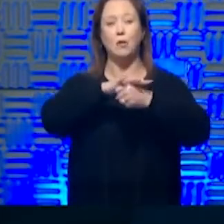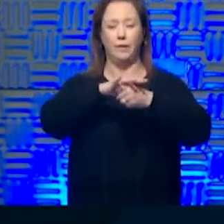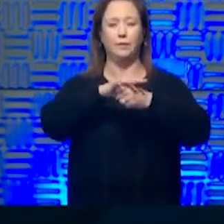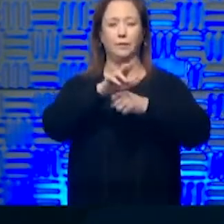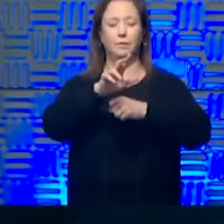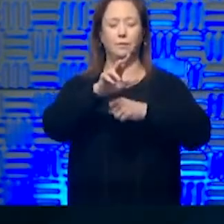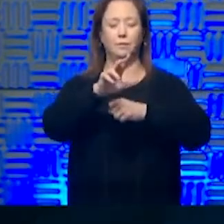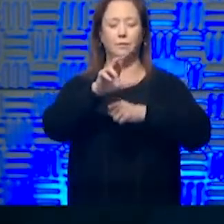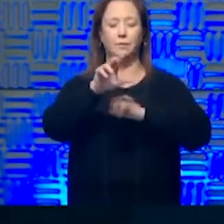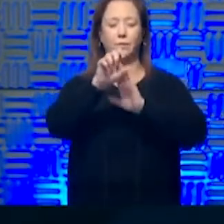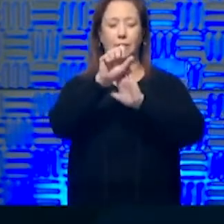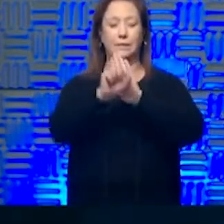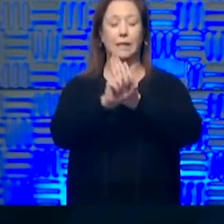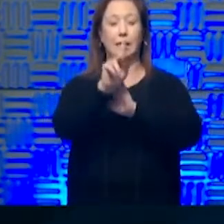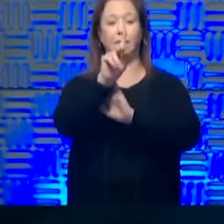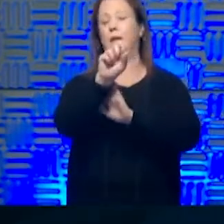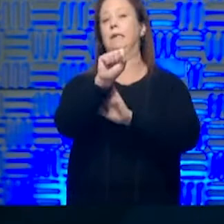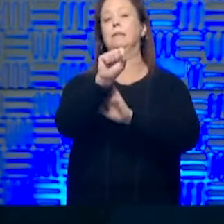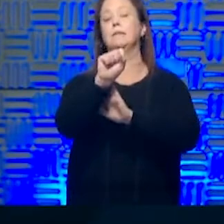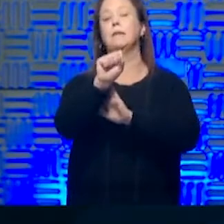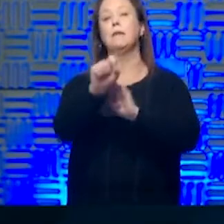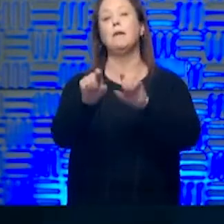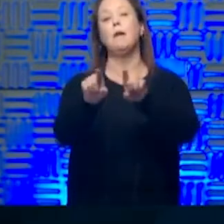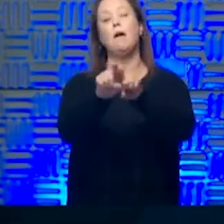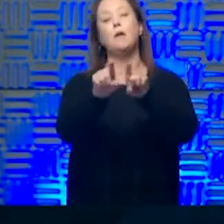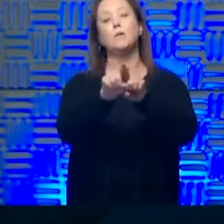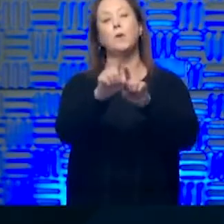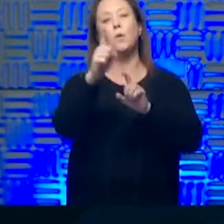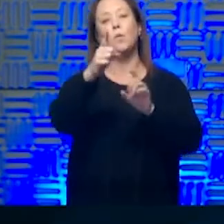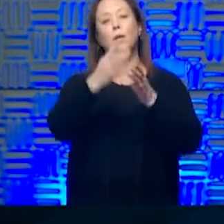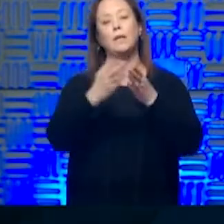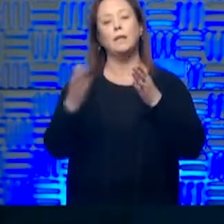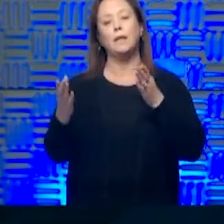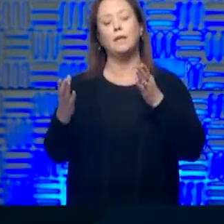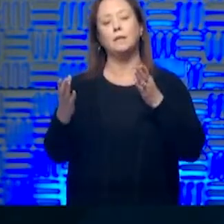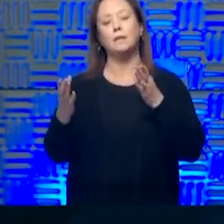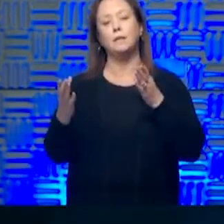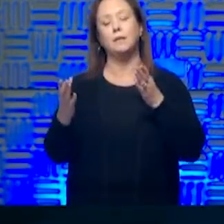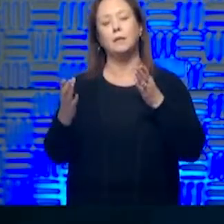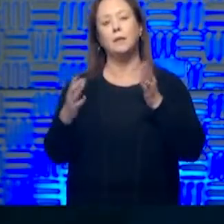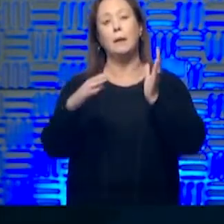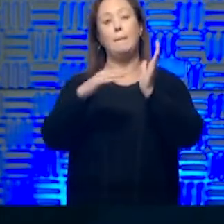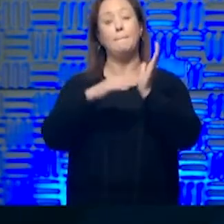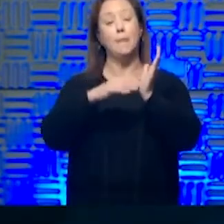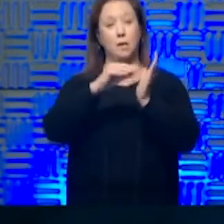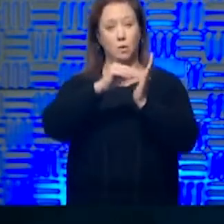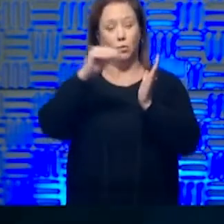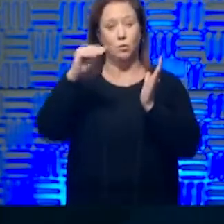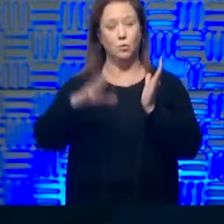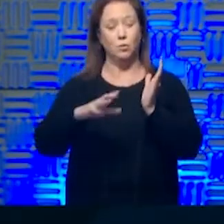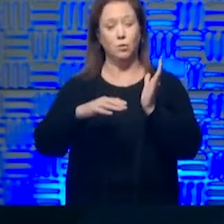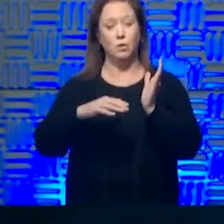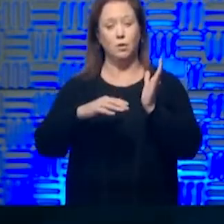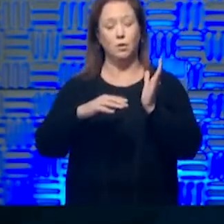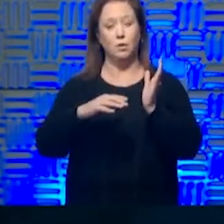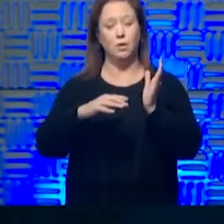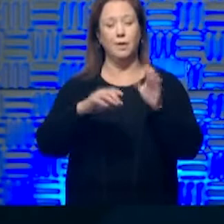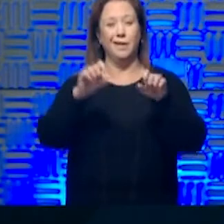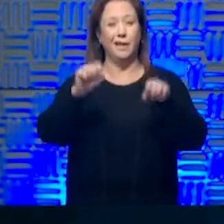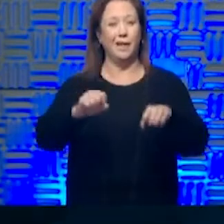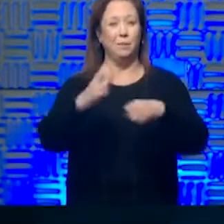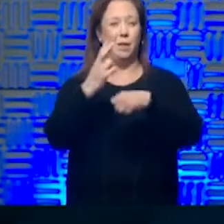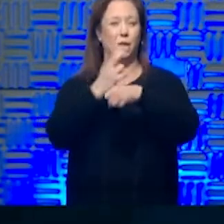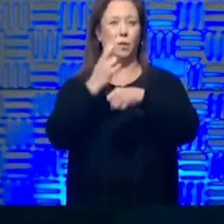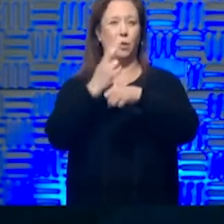state. There's also, one of the things is medical students oftentimes can be